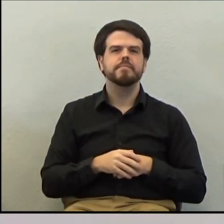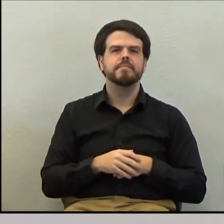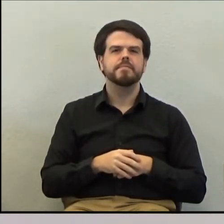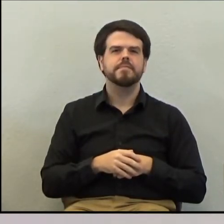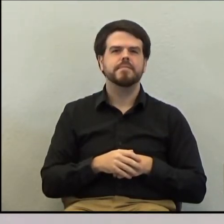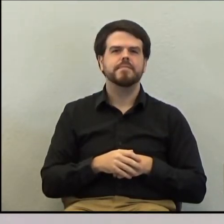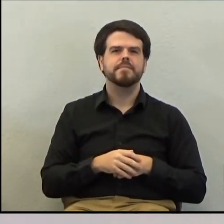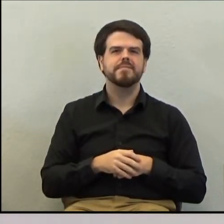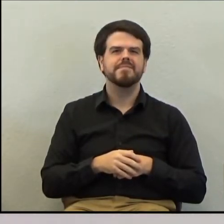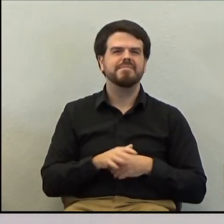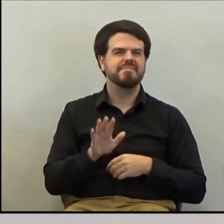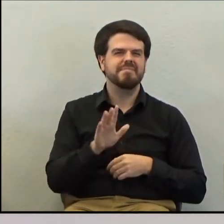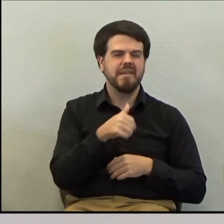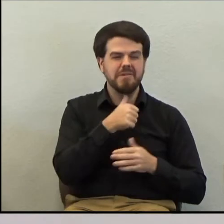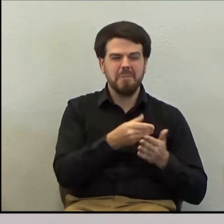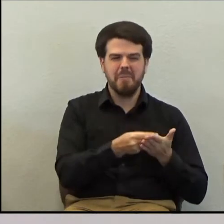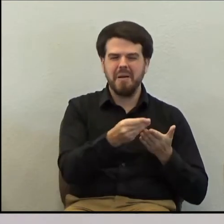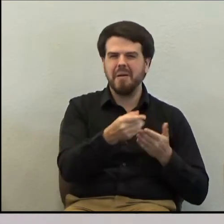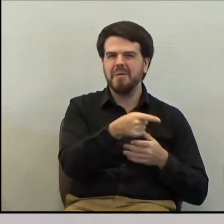Don't even buy those books.